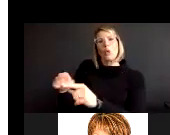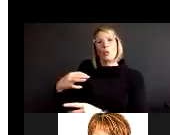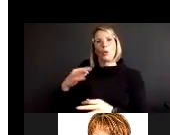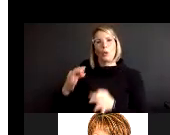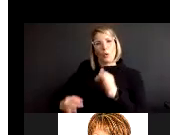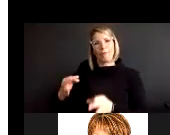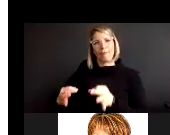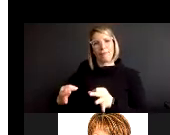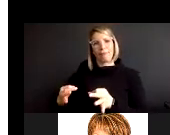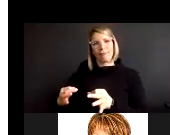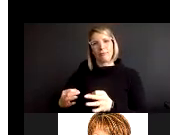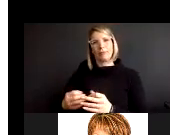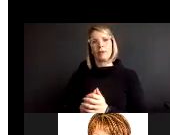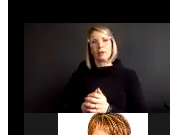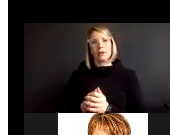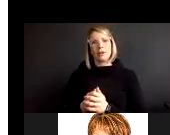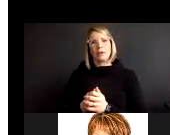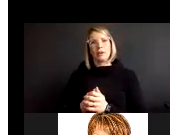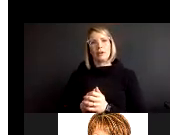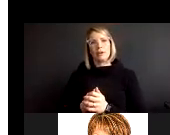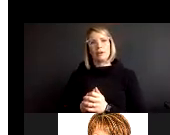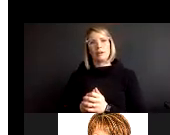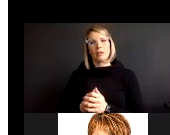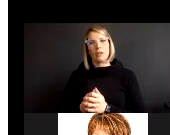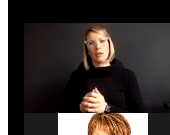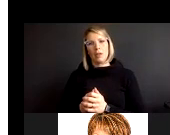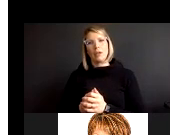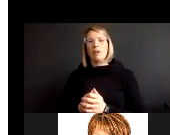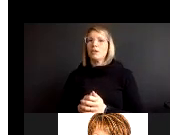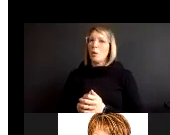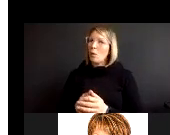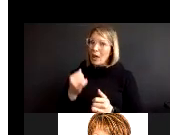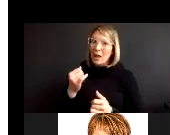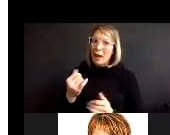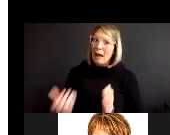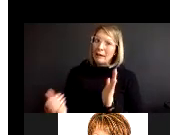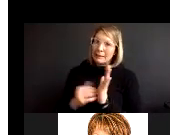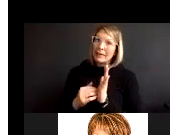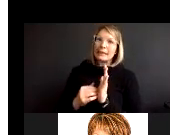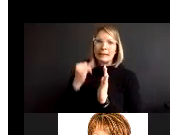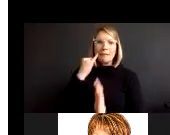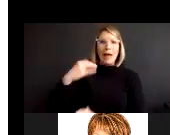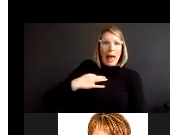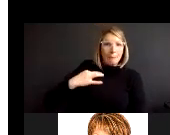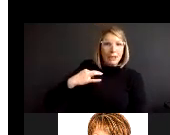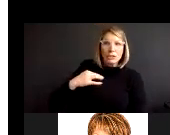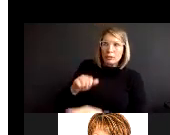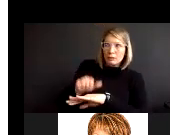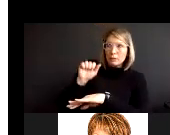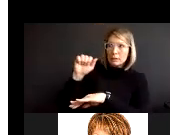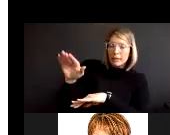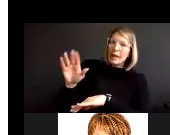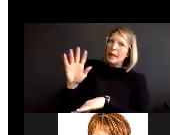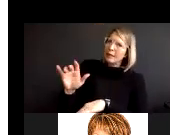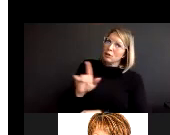extent, so in this case, the fullest extent being a court-ordered declaration, extremely intrusive and